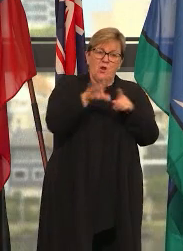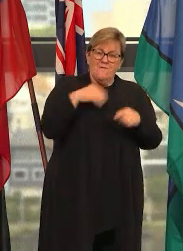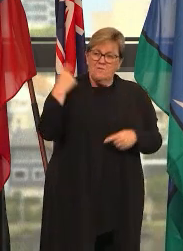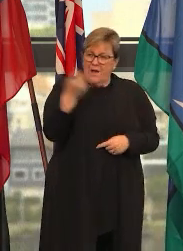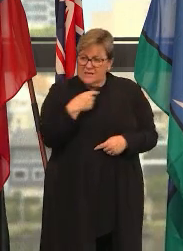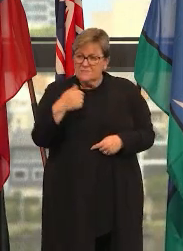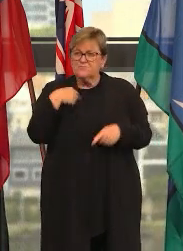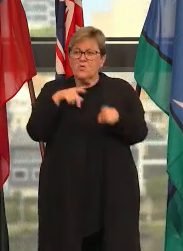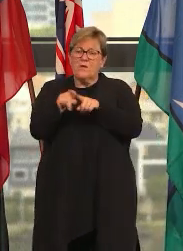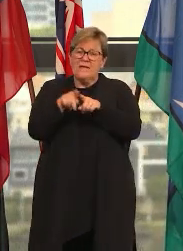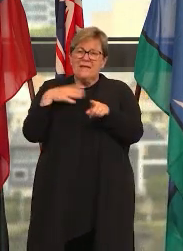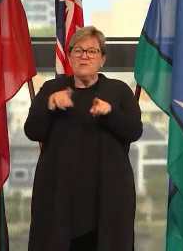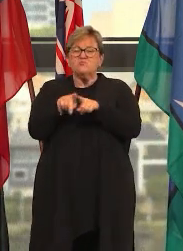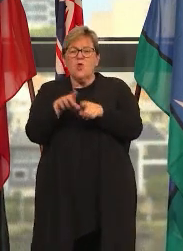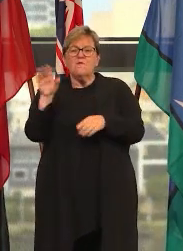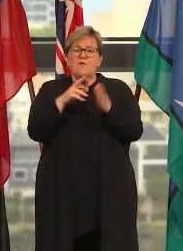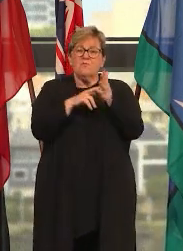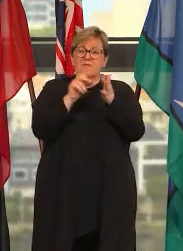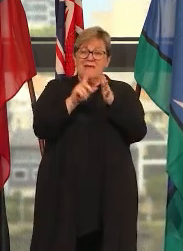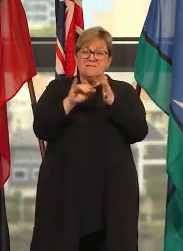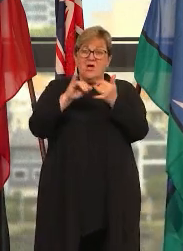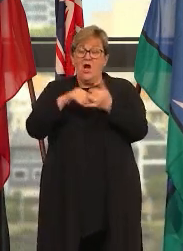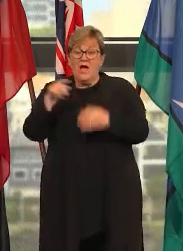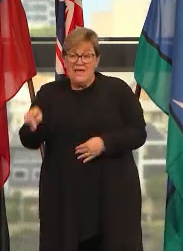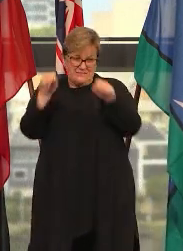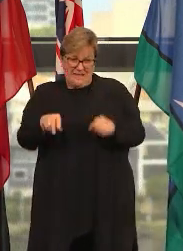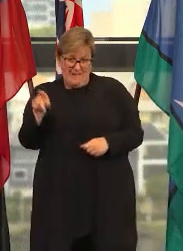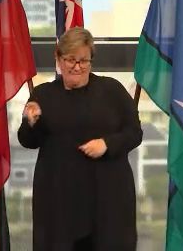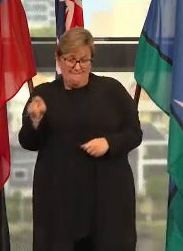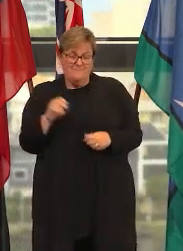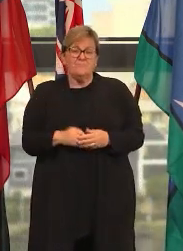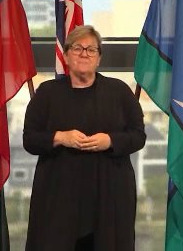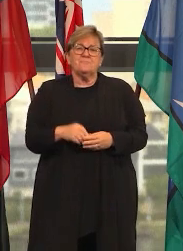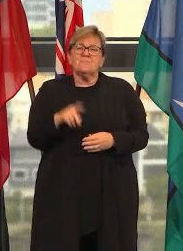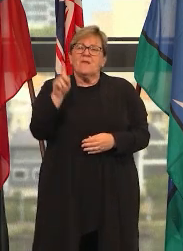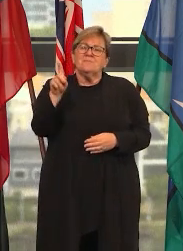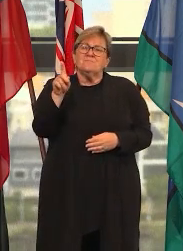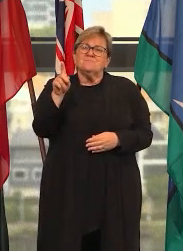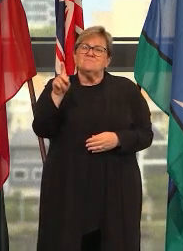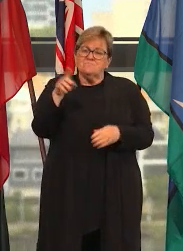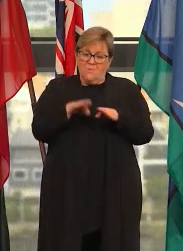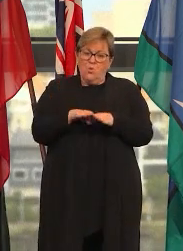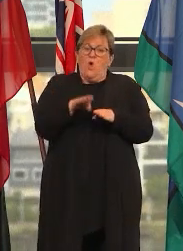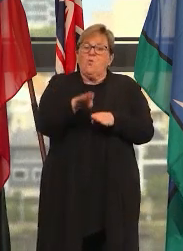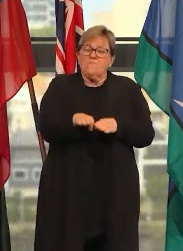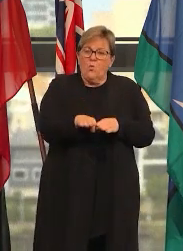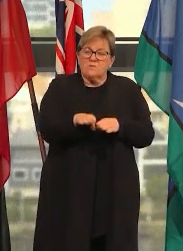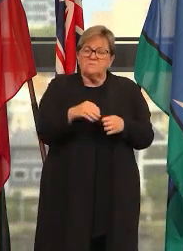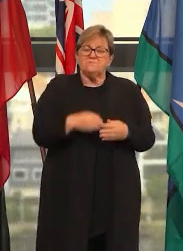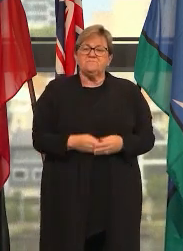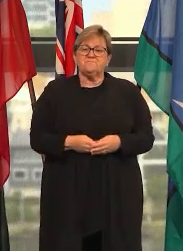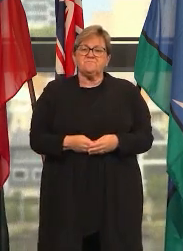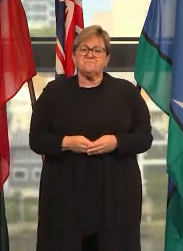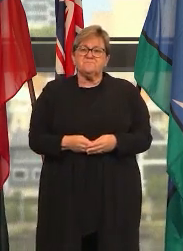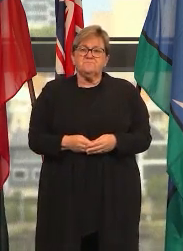And I feel that, you know, working with people with diverse disabilities from diverse cultural backgrounds,